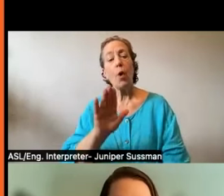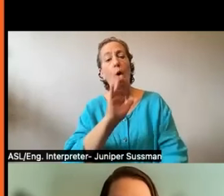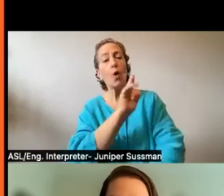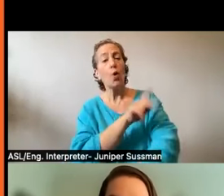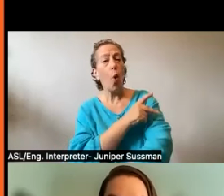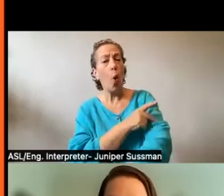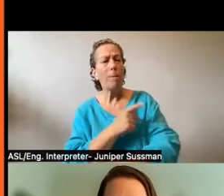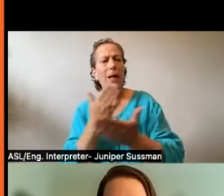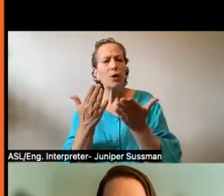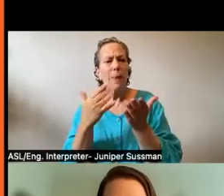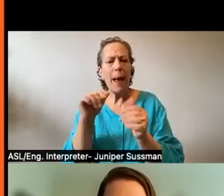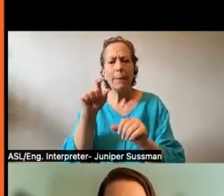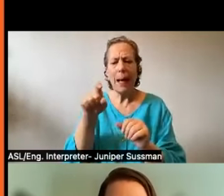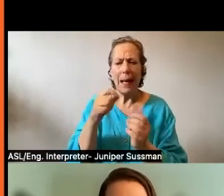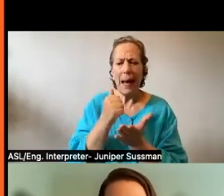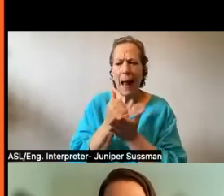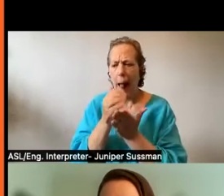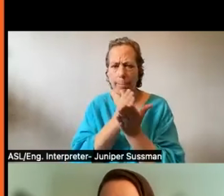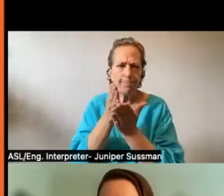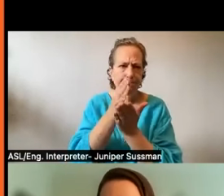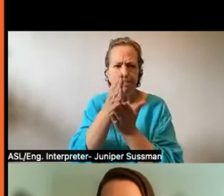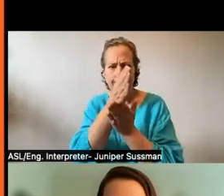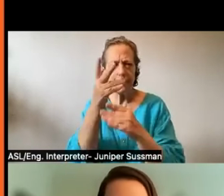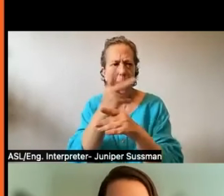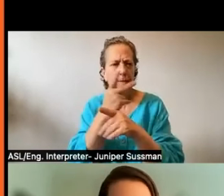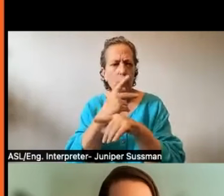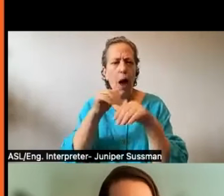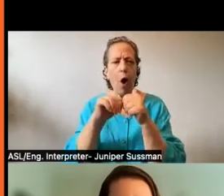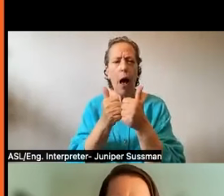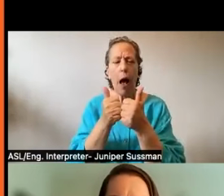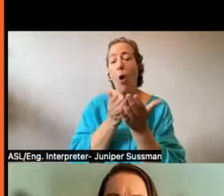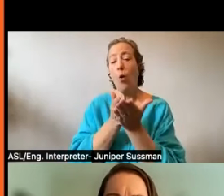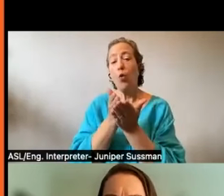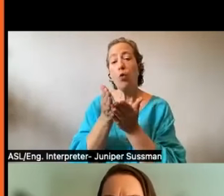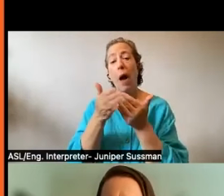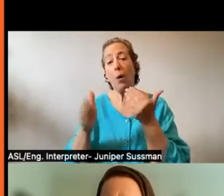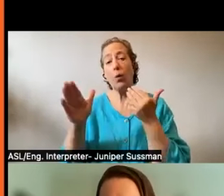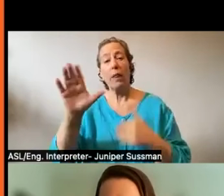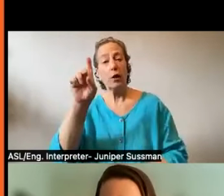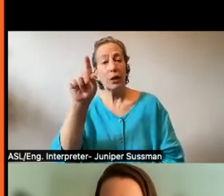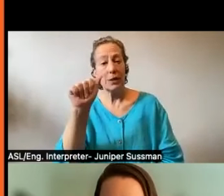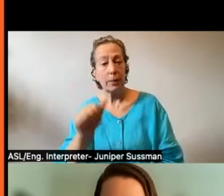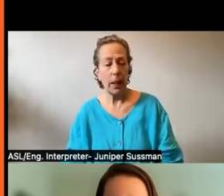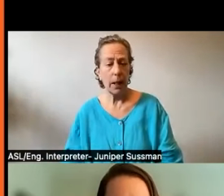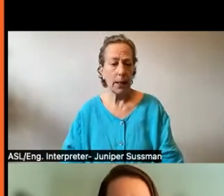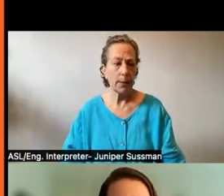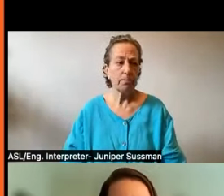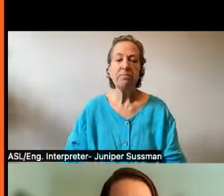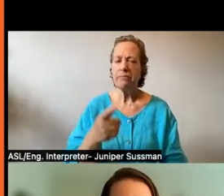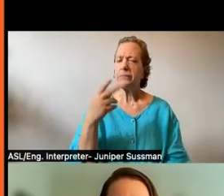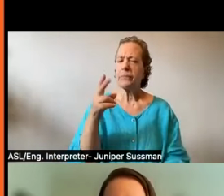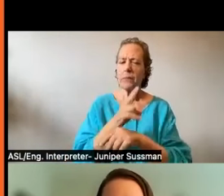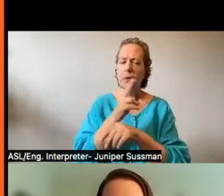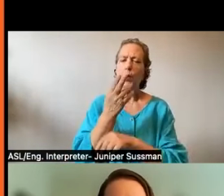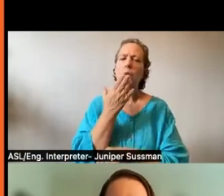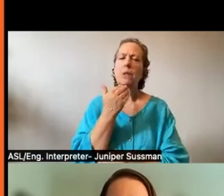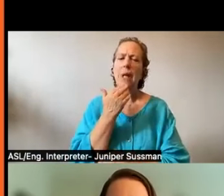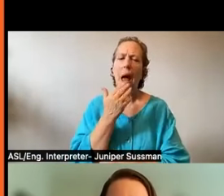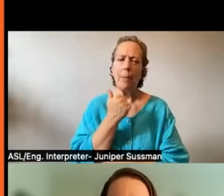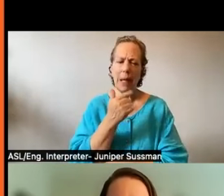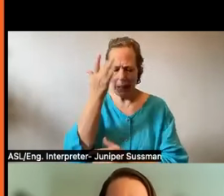navigating multiple scenarios over the course of their disability. For example, I'll use a diabetes example. Perhaps